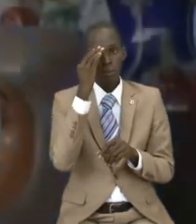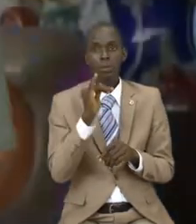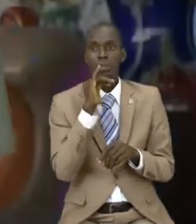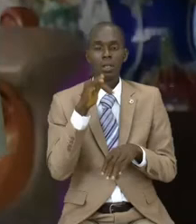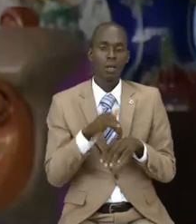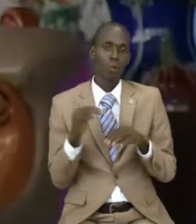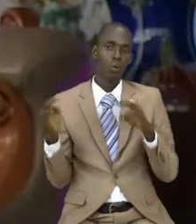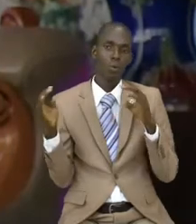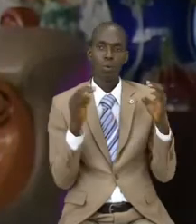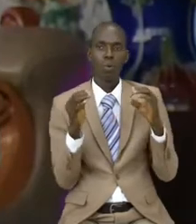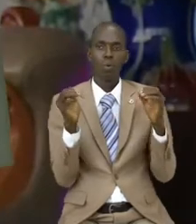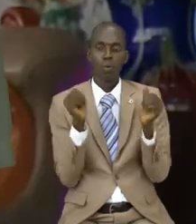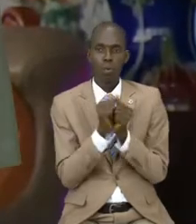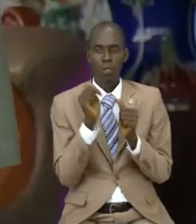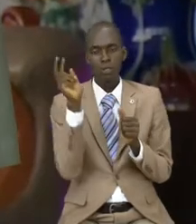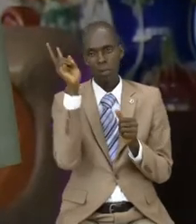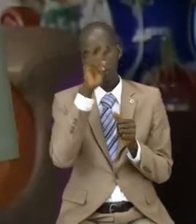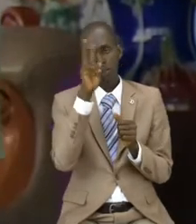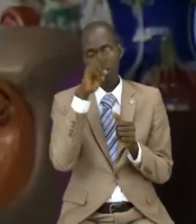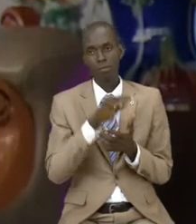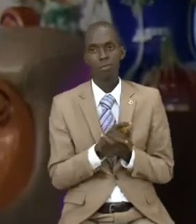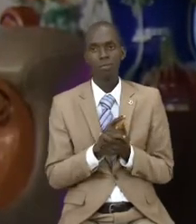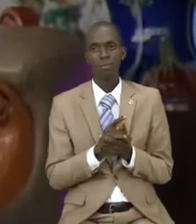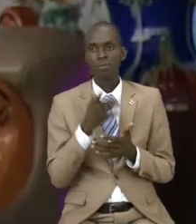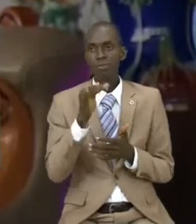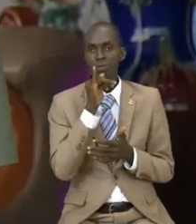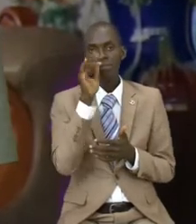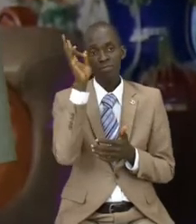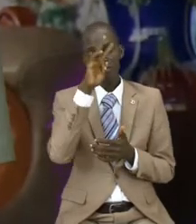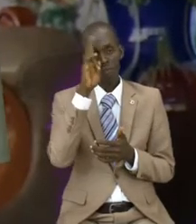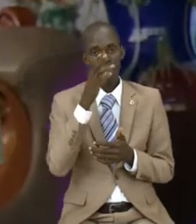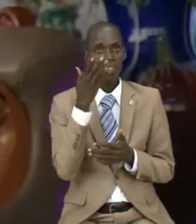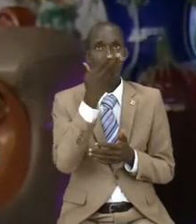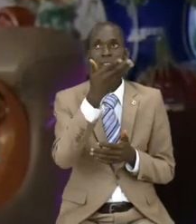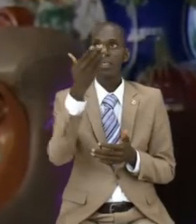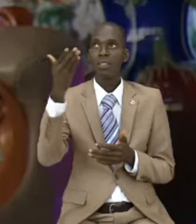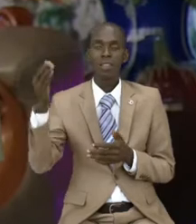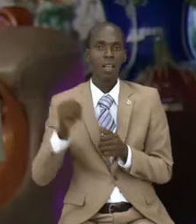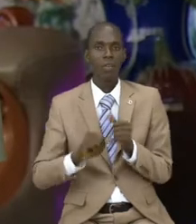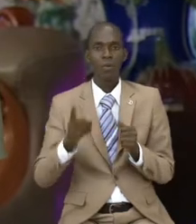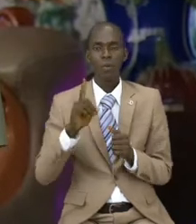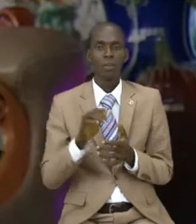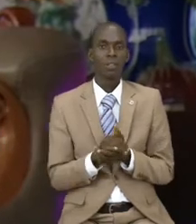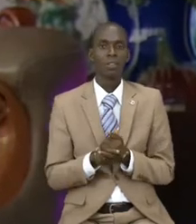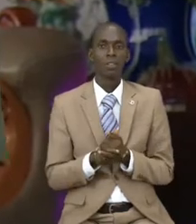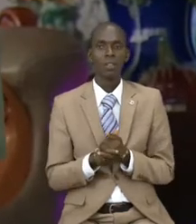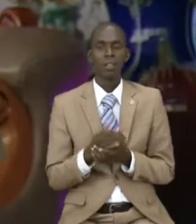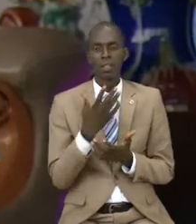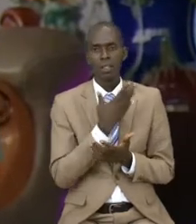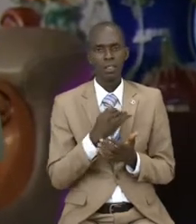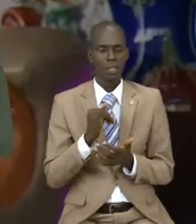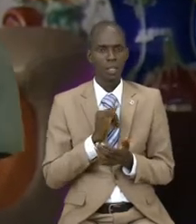war with ignorance. There's ignorance there, everywhere. And then I